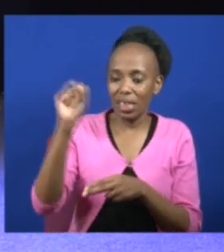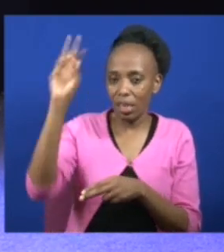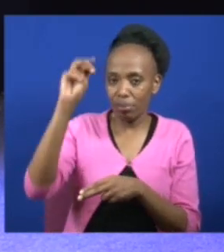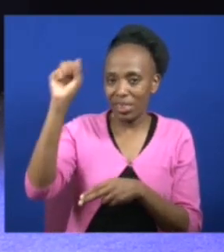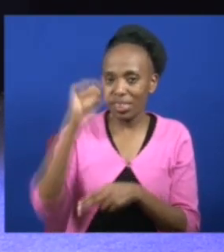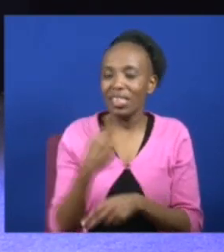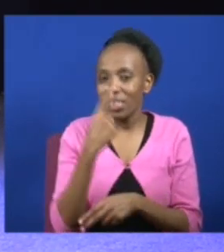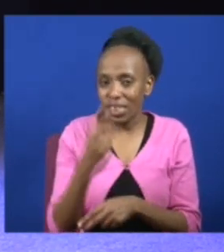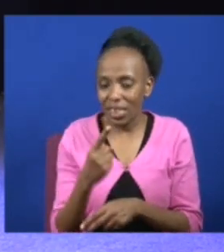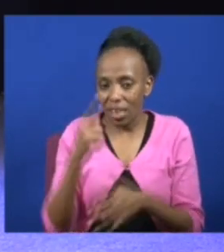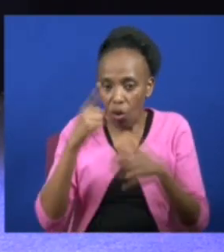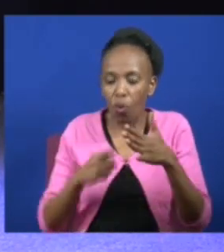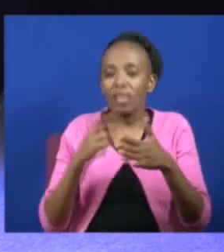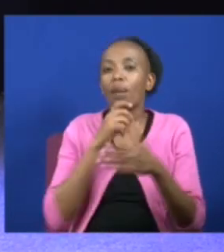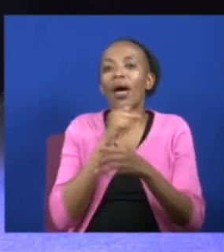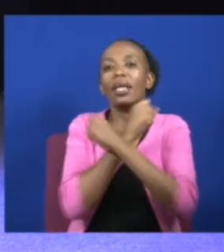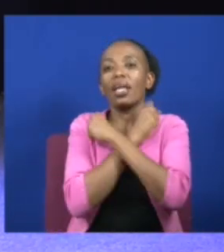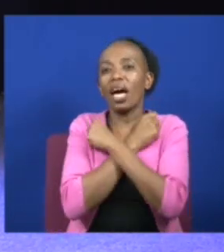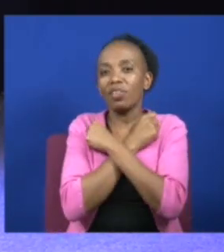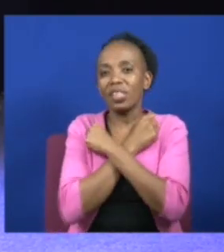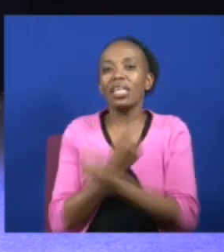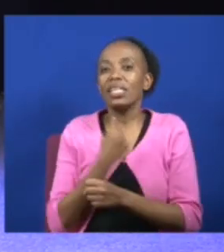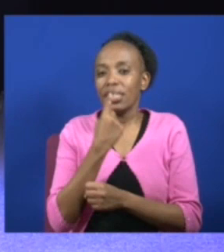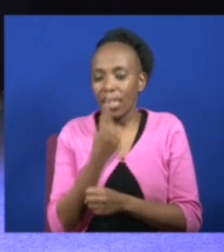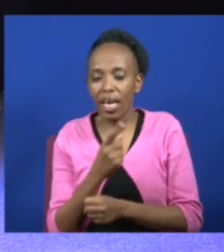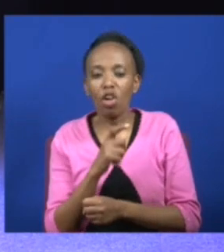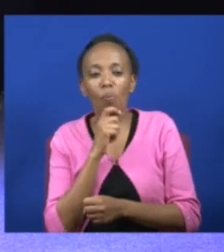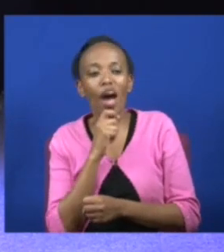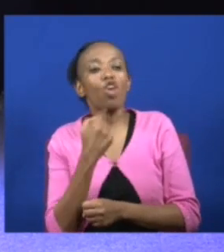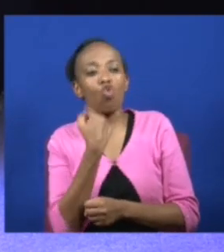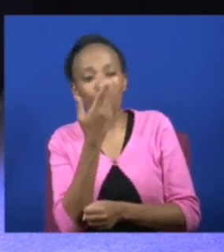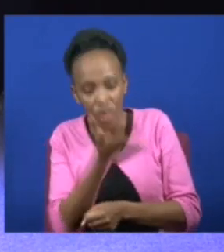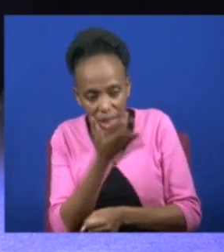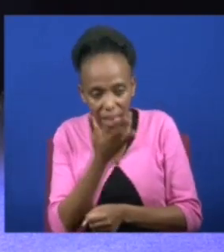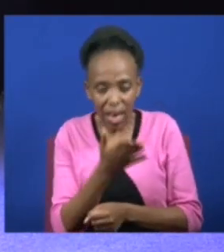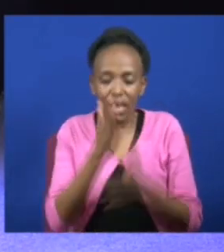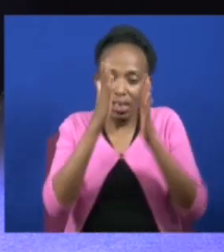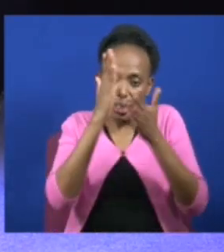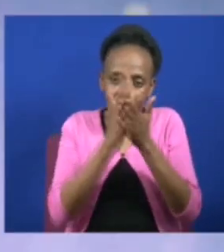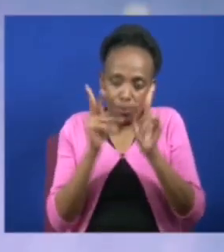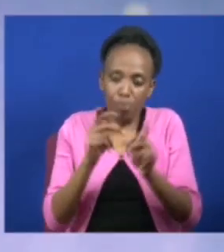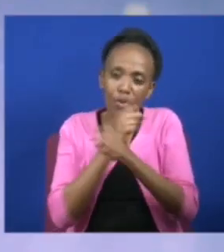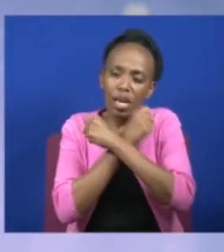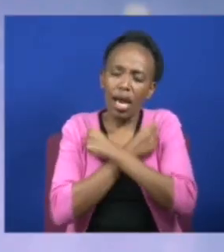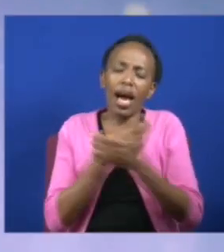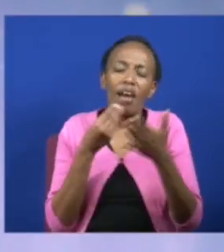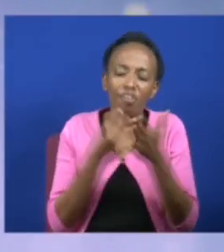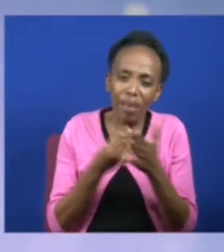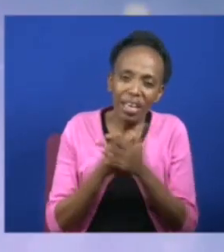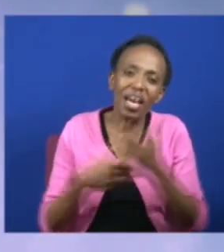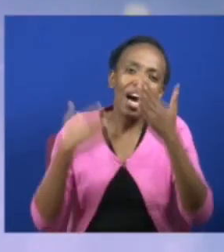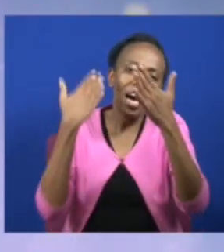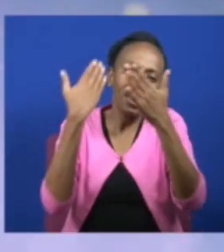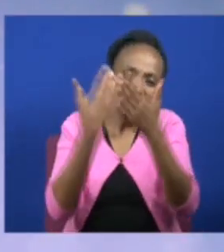said this, "What a man loves tells what he is." Some people love money until